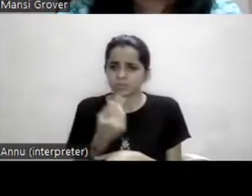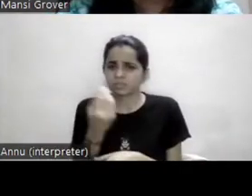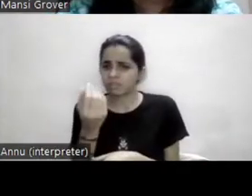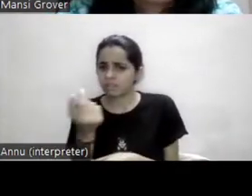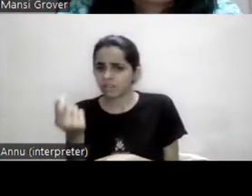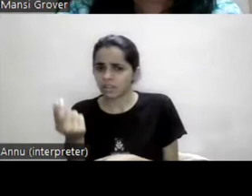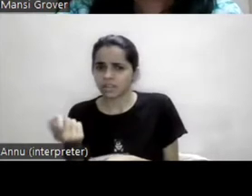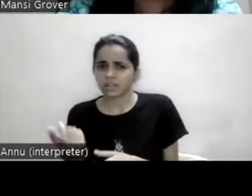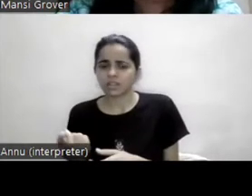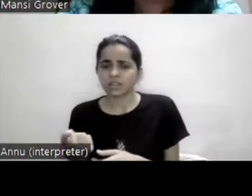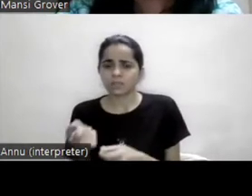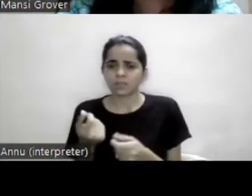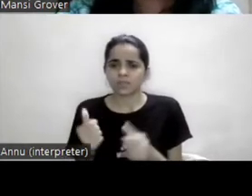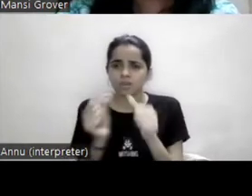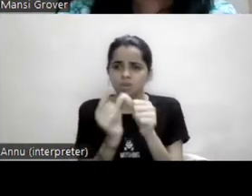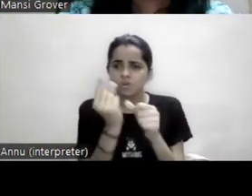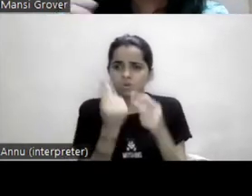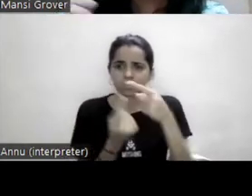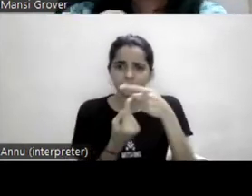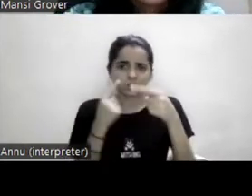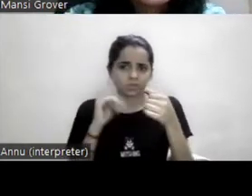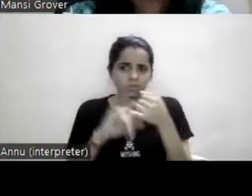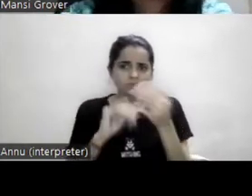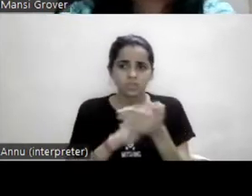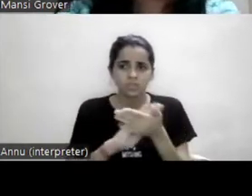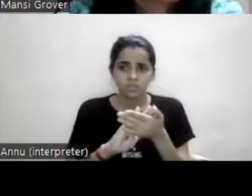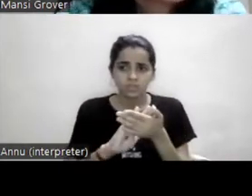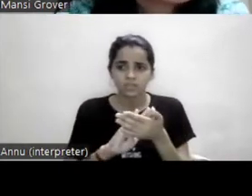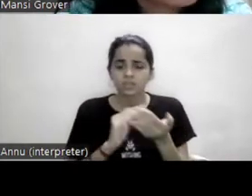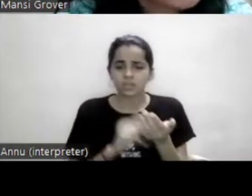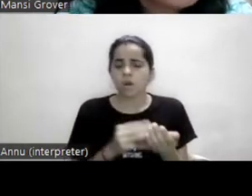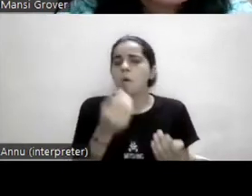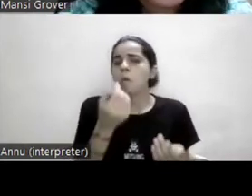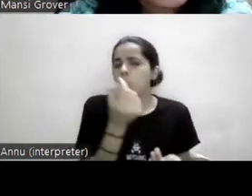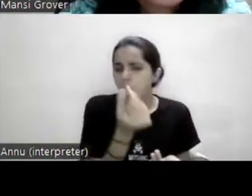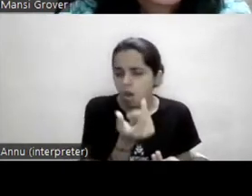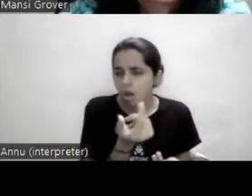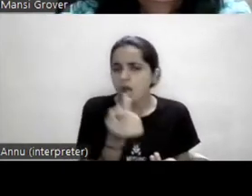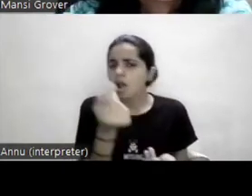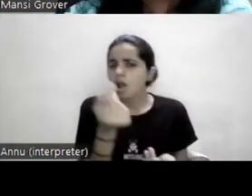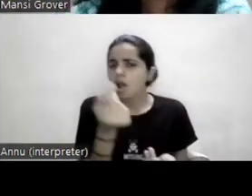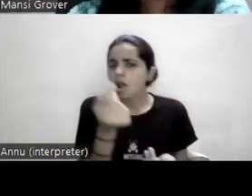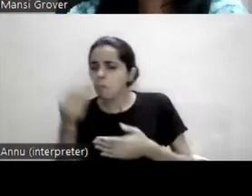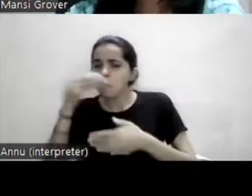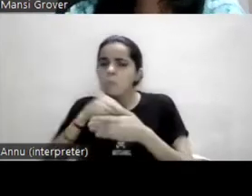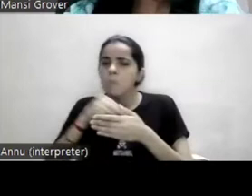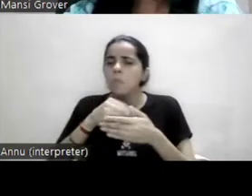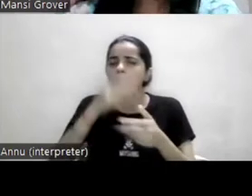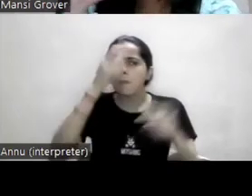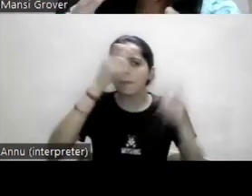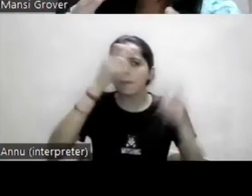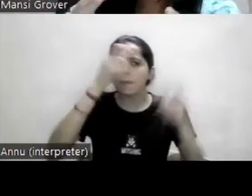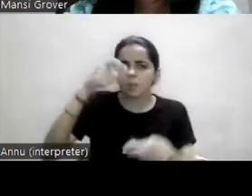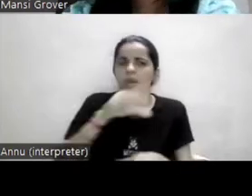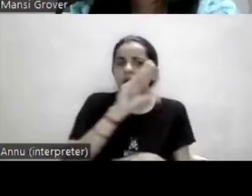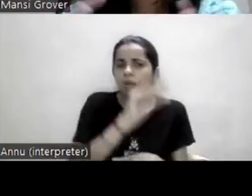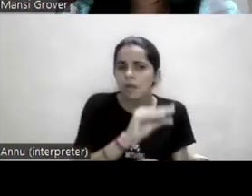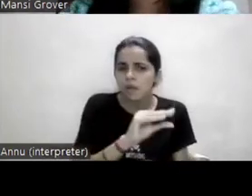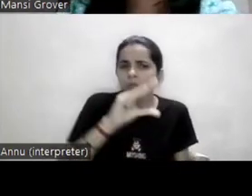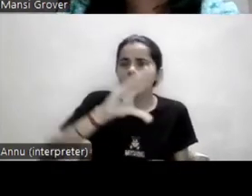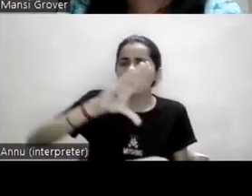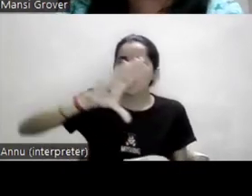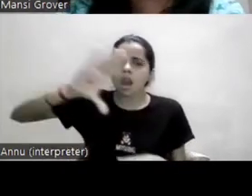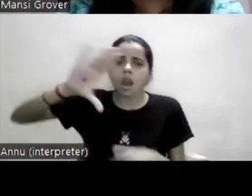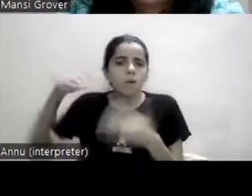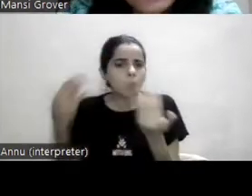you know, autism in a person. There could be a mild kind of autism in a person. So it depends, and it's a